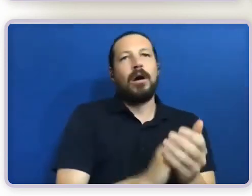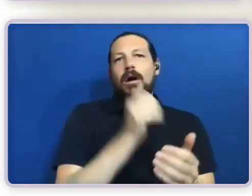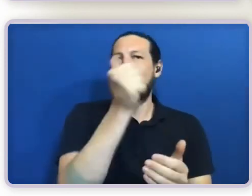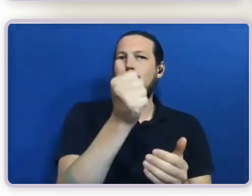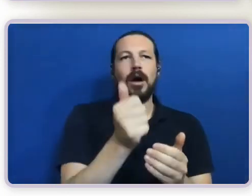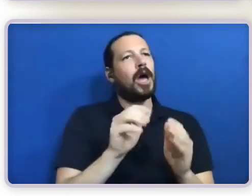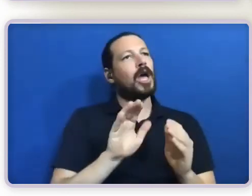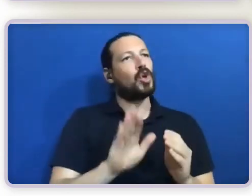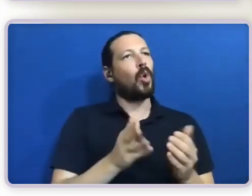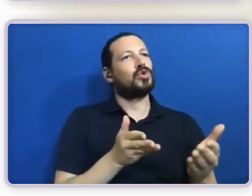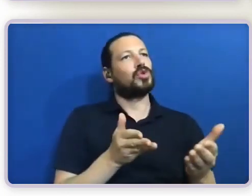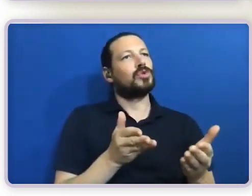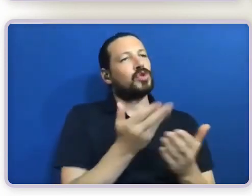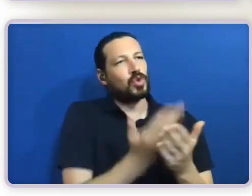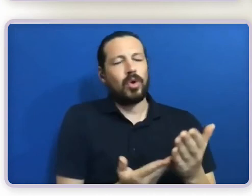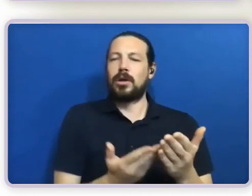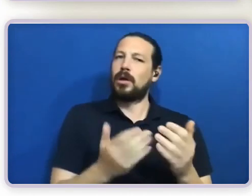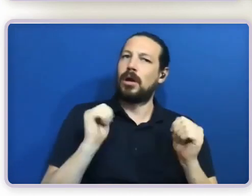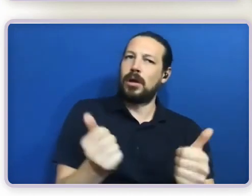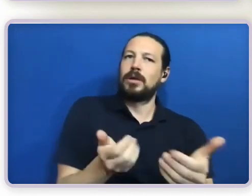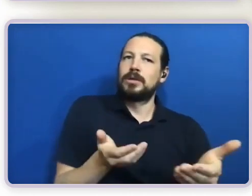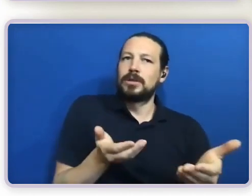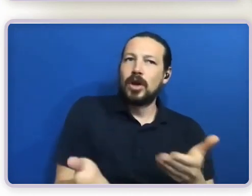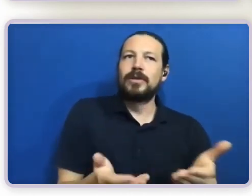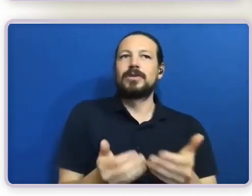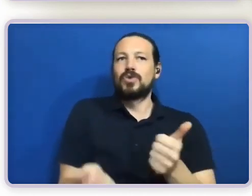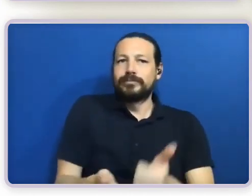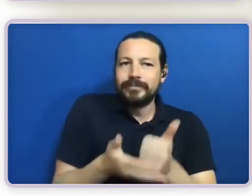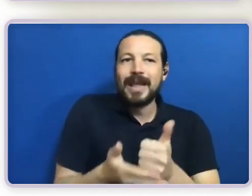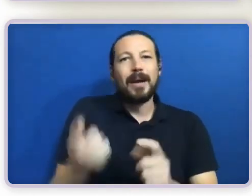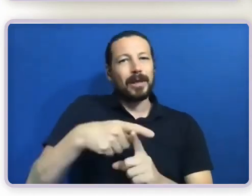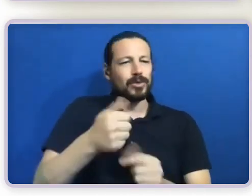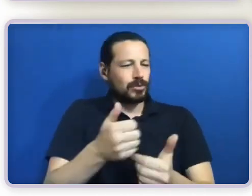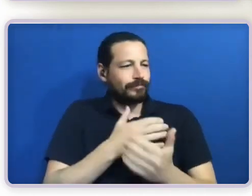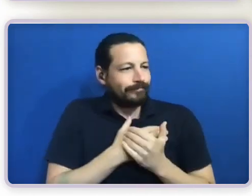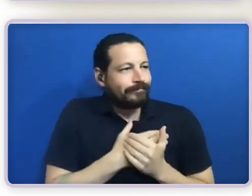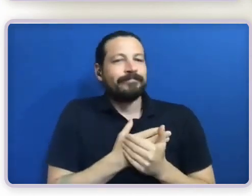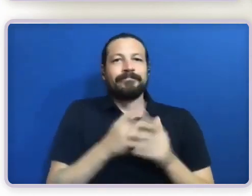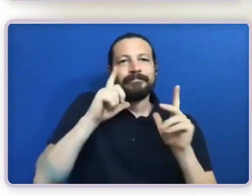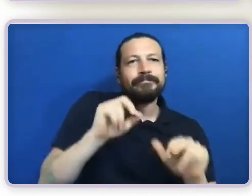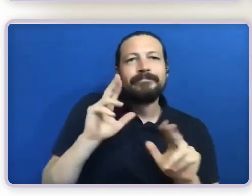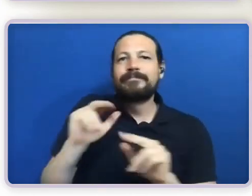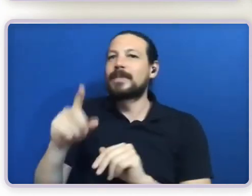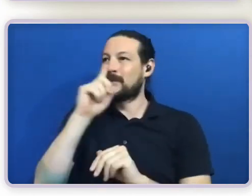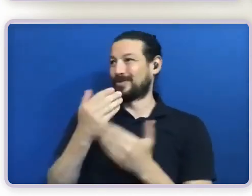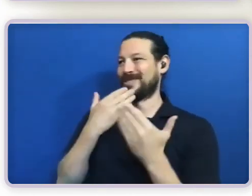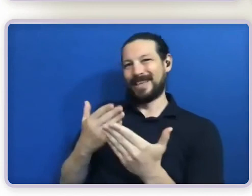could provide them, as well as your compassion and care for the people you are working with. So thank you and keep up the great